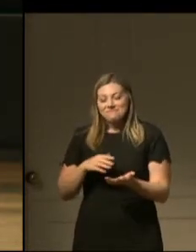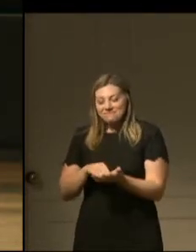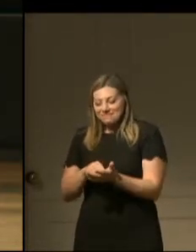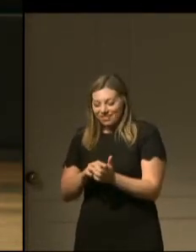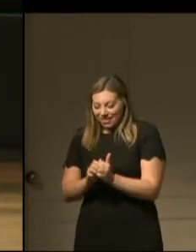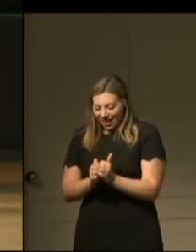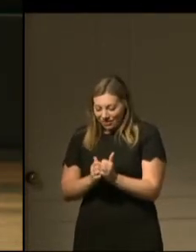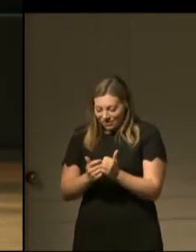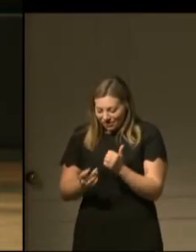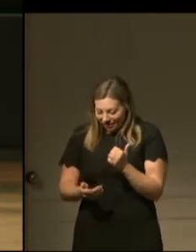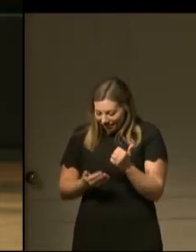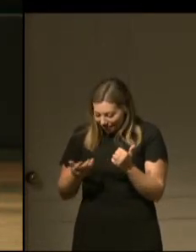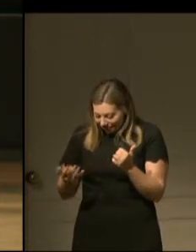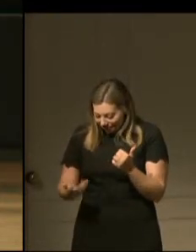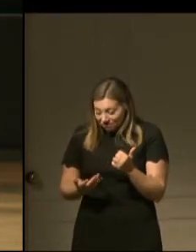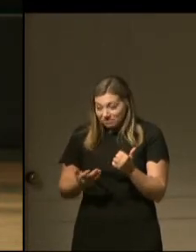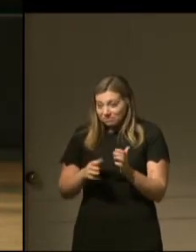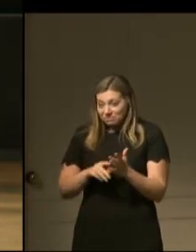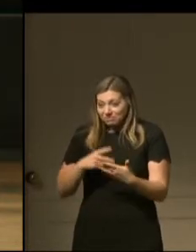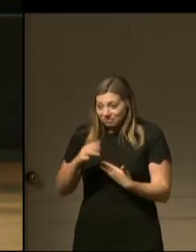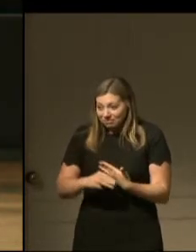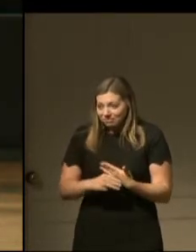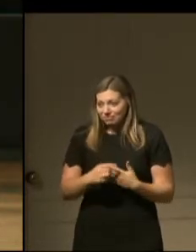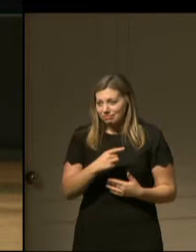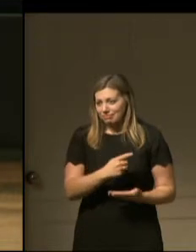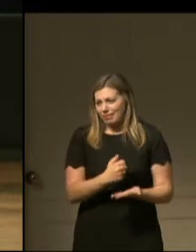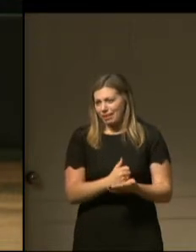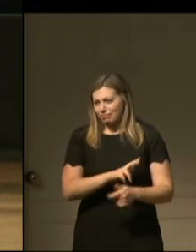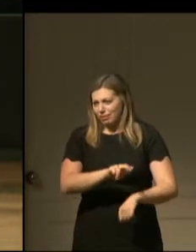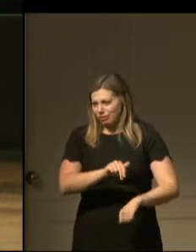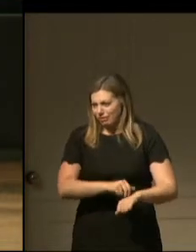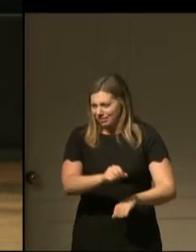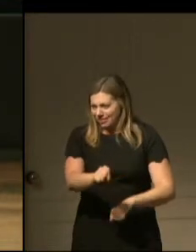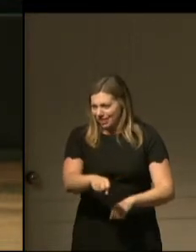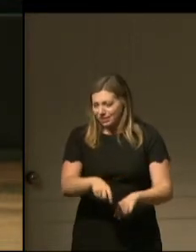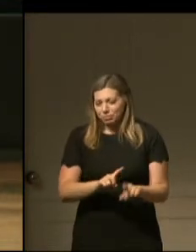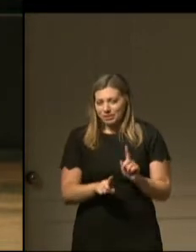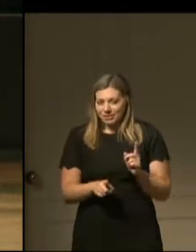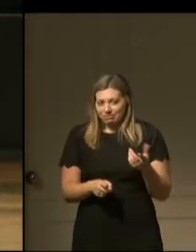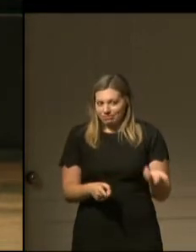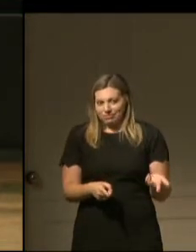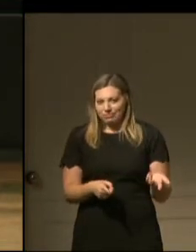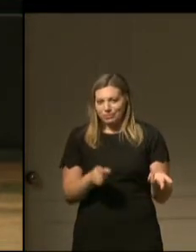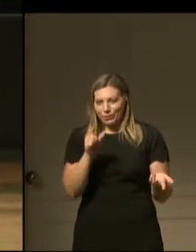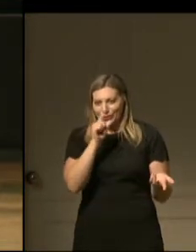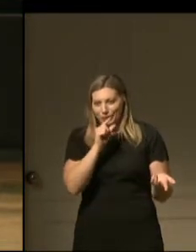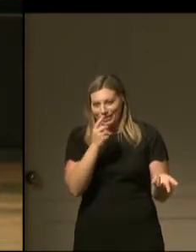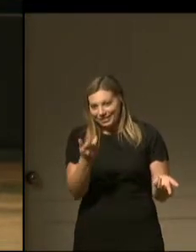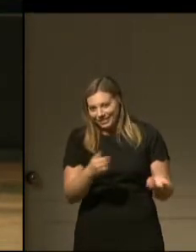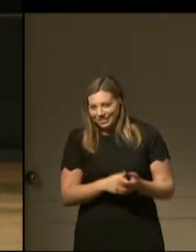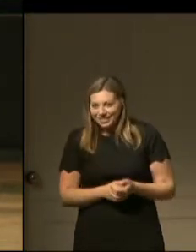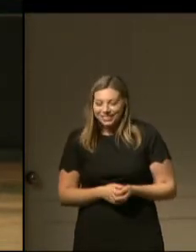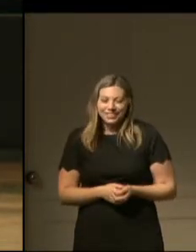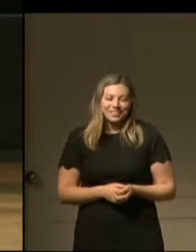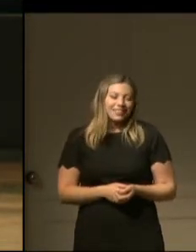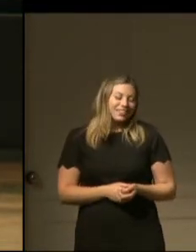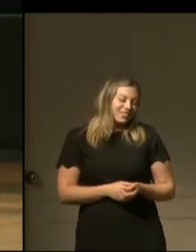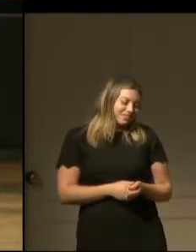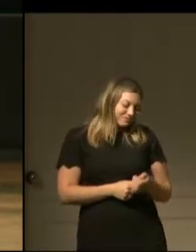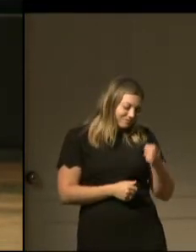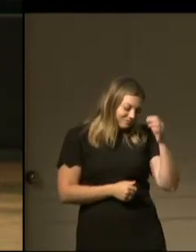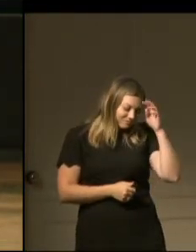do I program? He helped, of course, but again, Google.